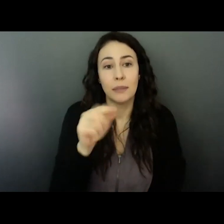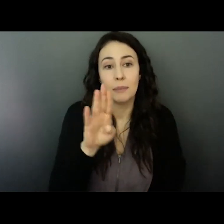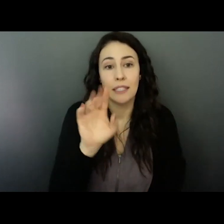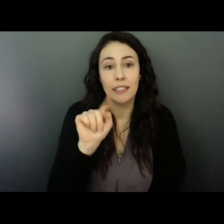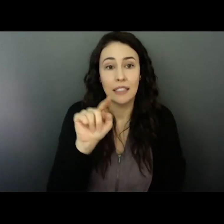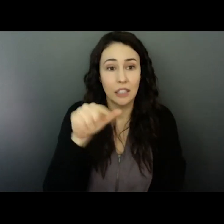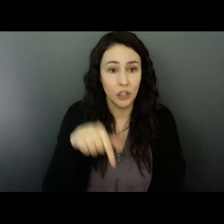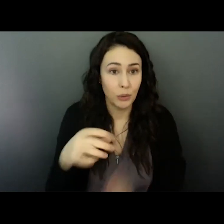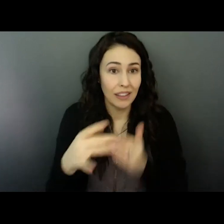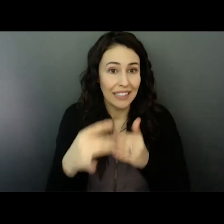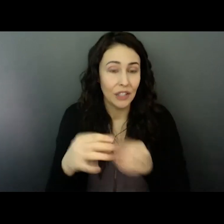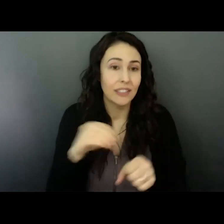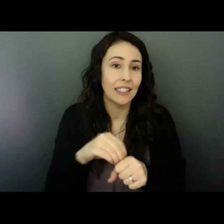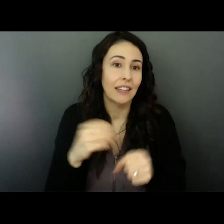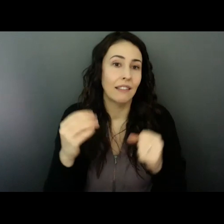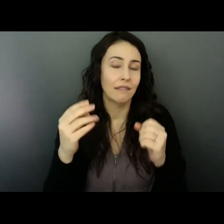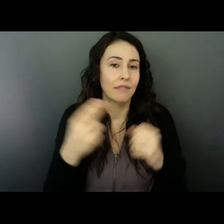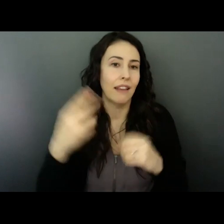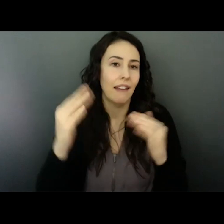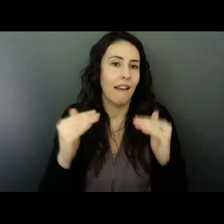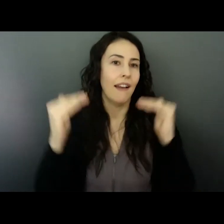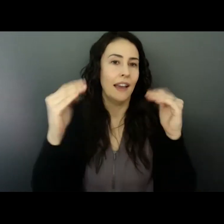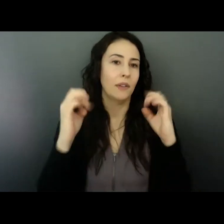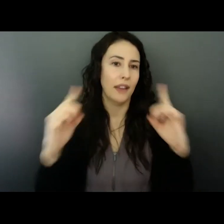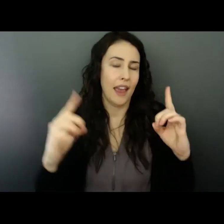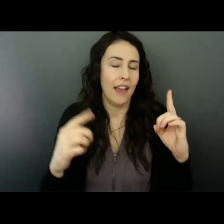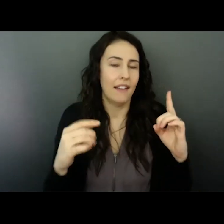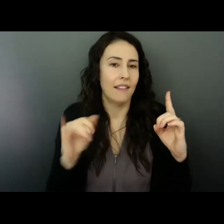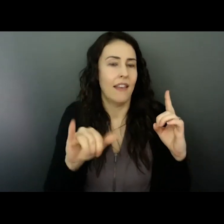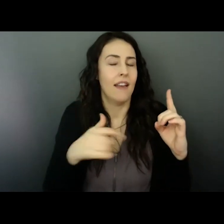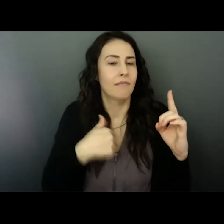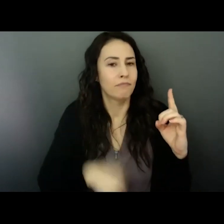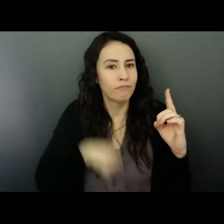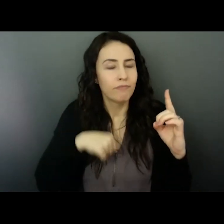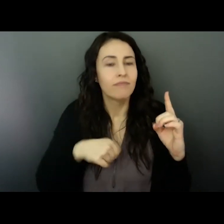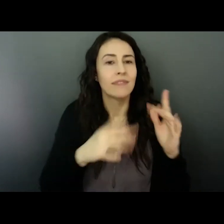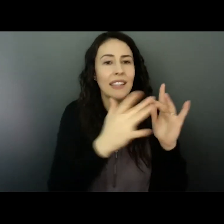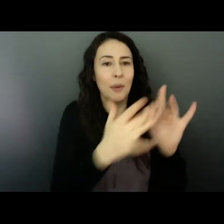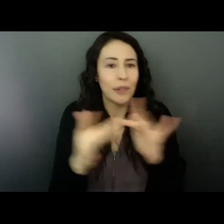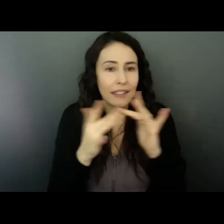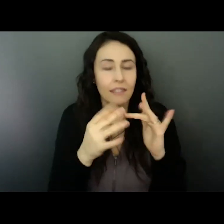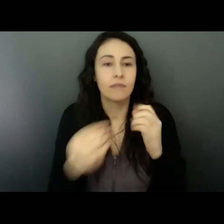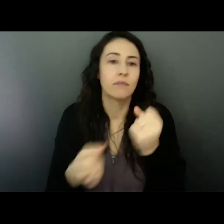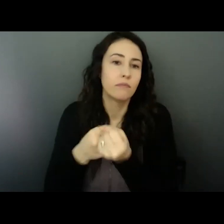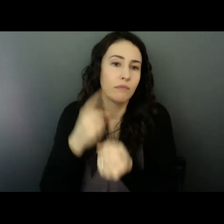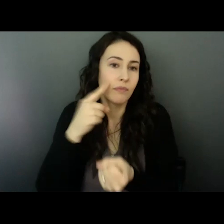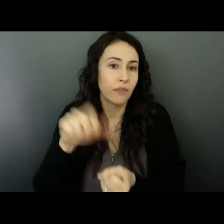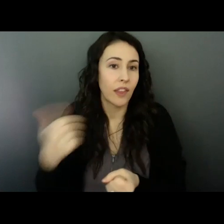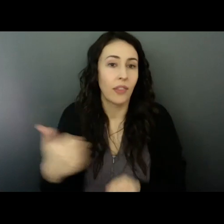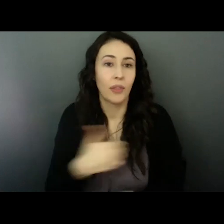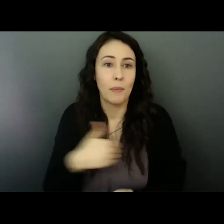ed, which I'm really proud of as networking and support for other members of the community in higher